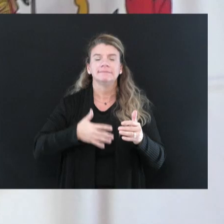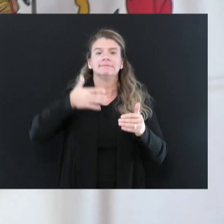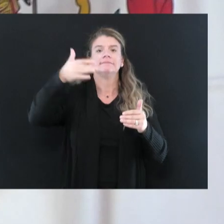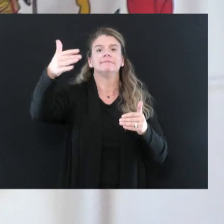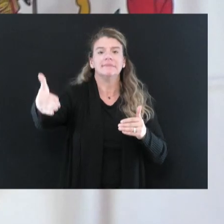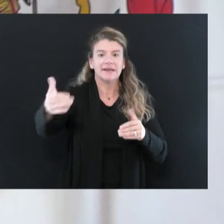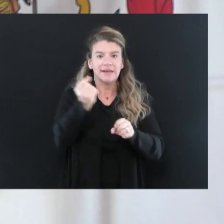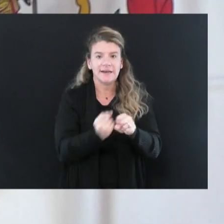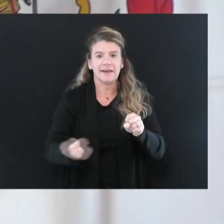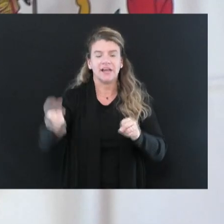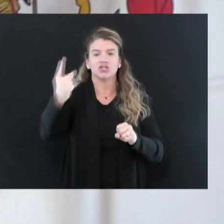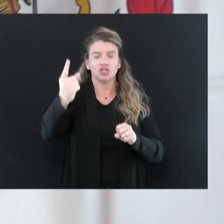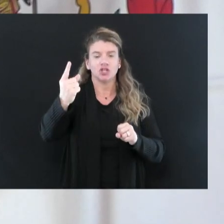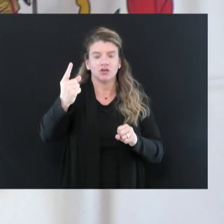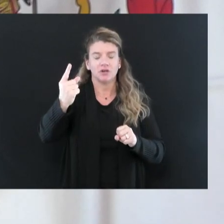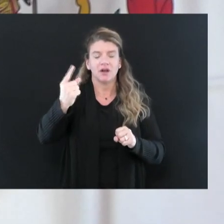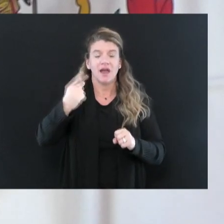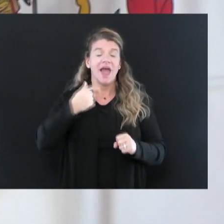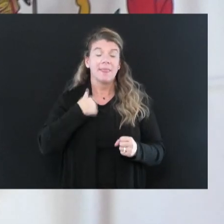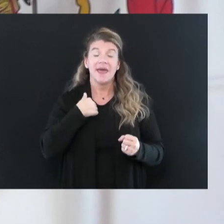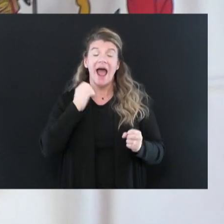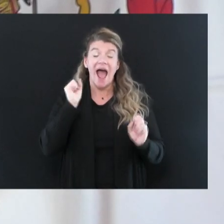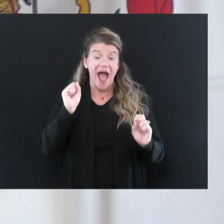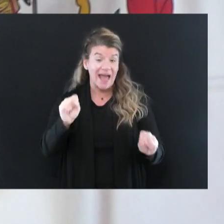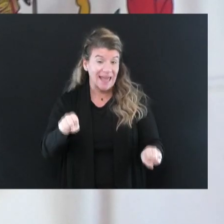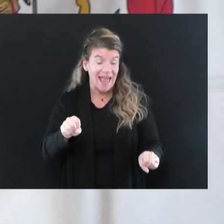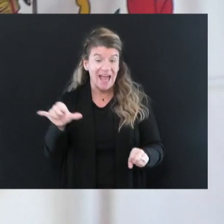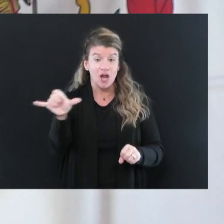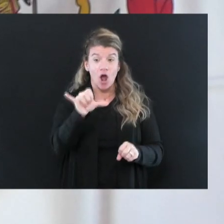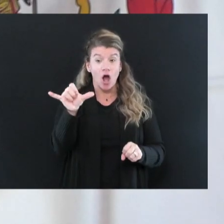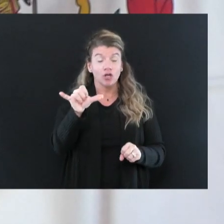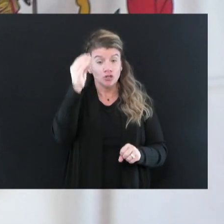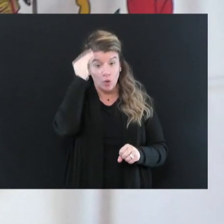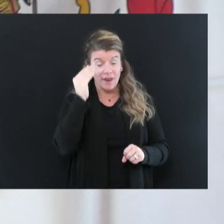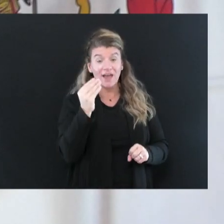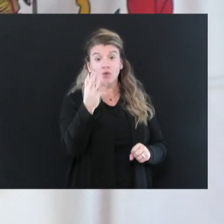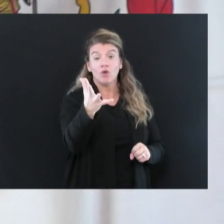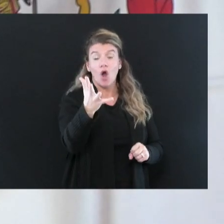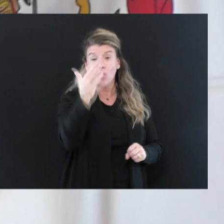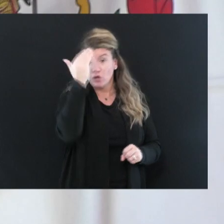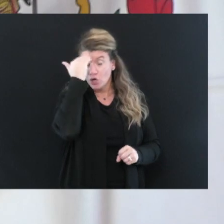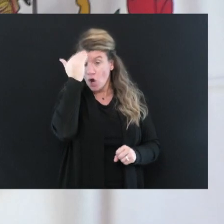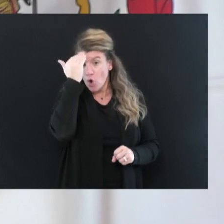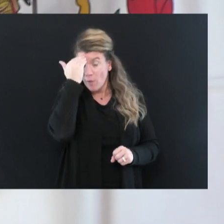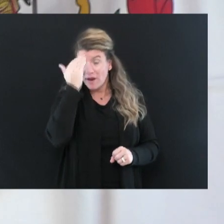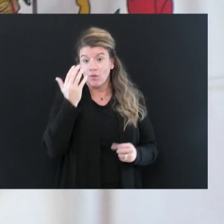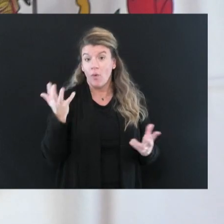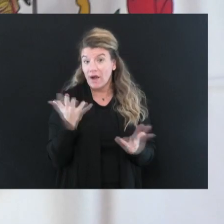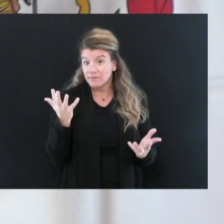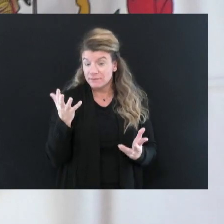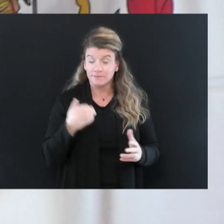And then I can give you some comfort in just knowing this, that